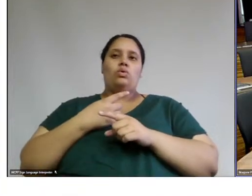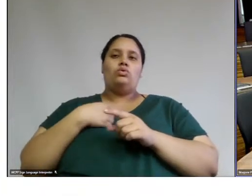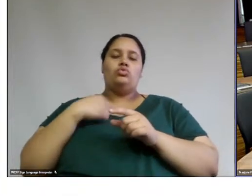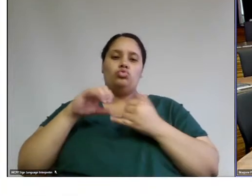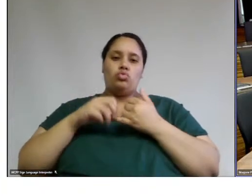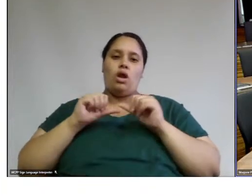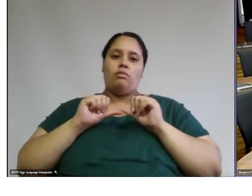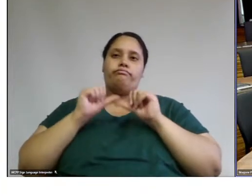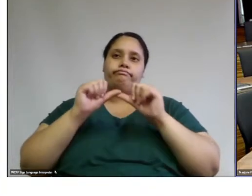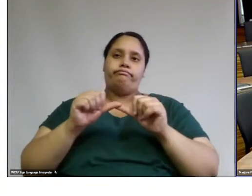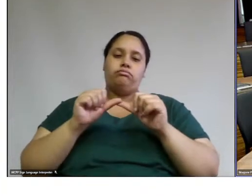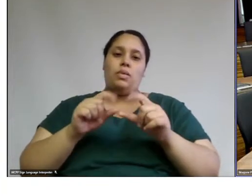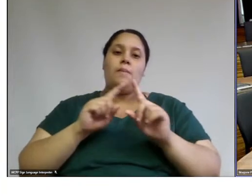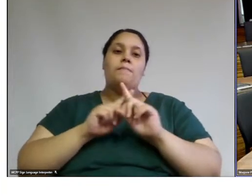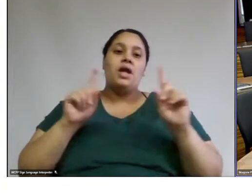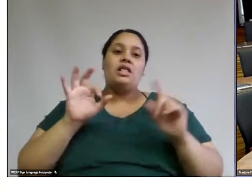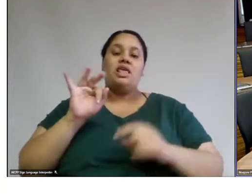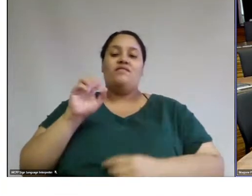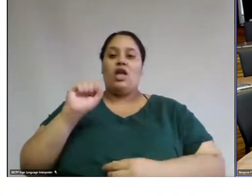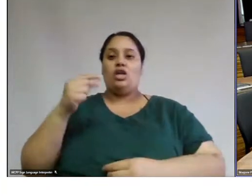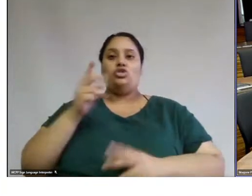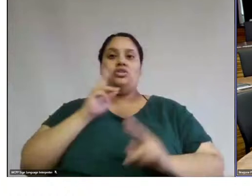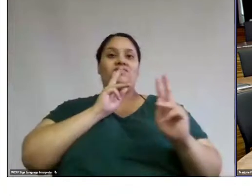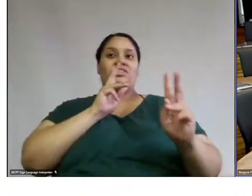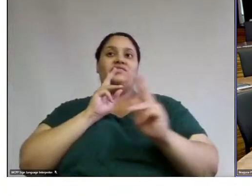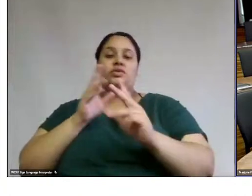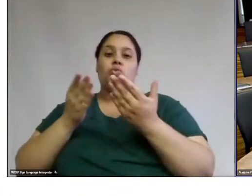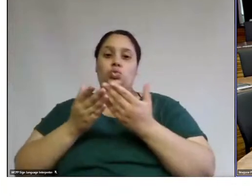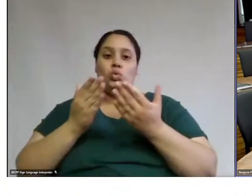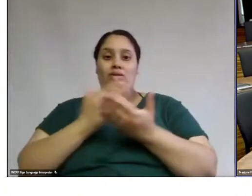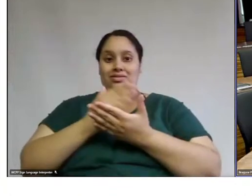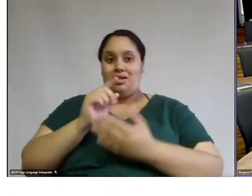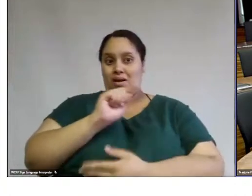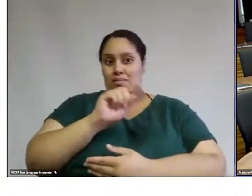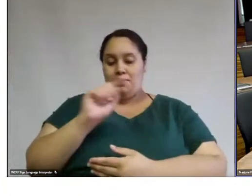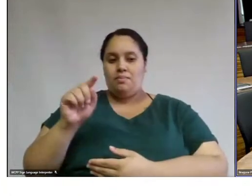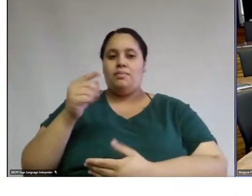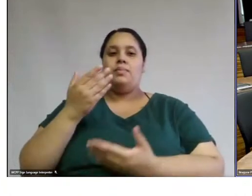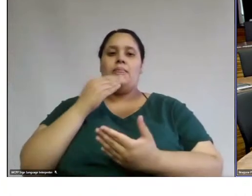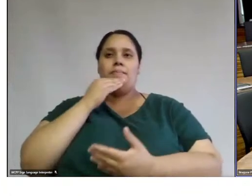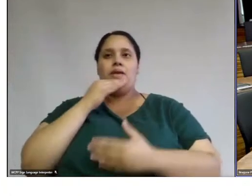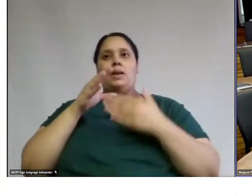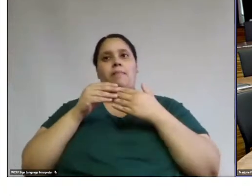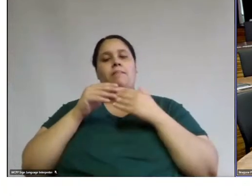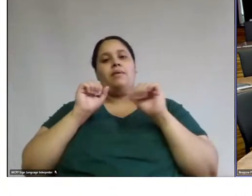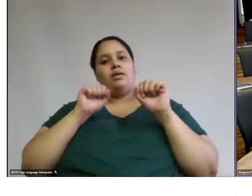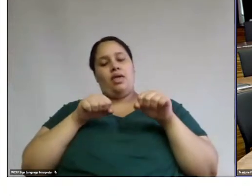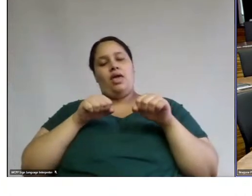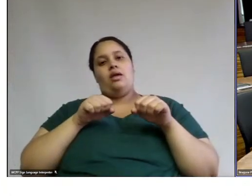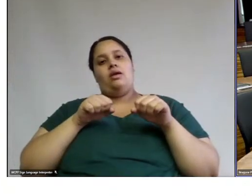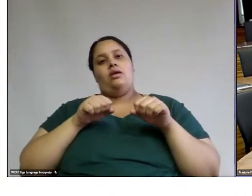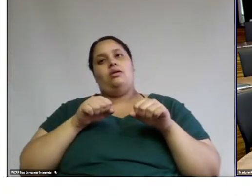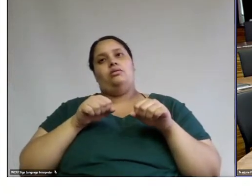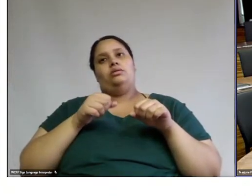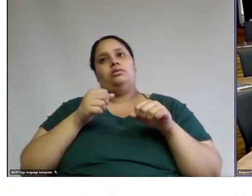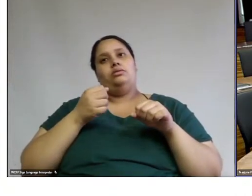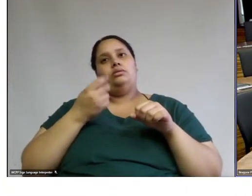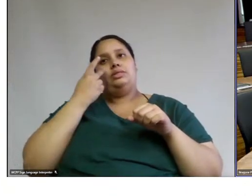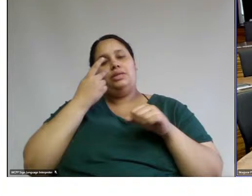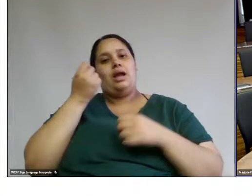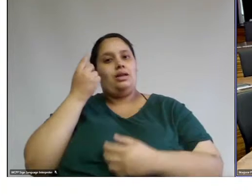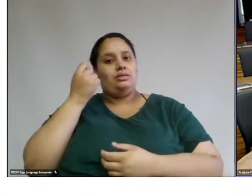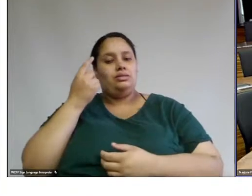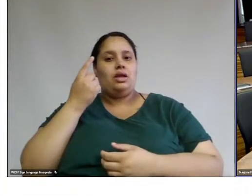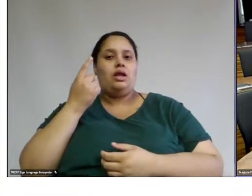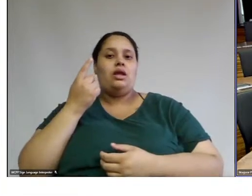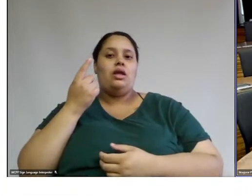However, when the AG visits some of our schools, I think members can understand